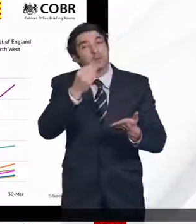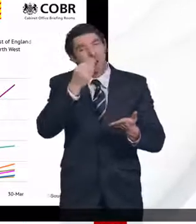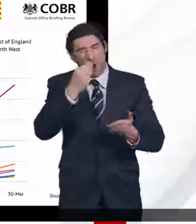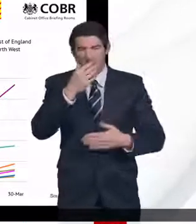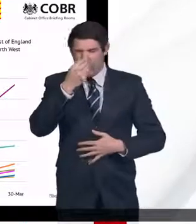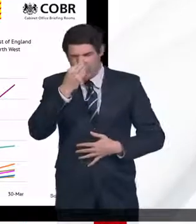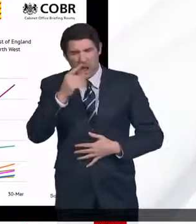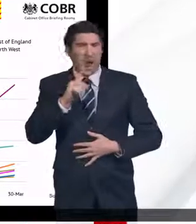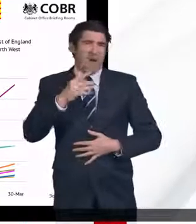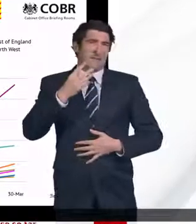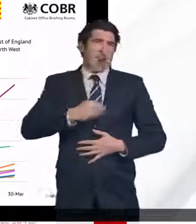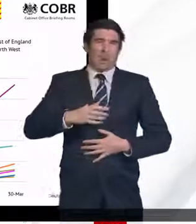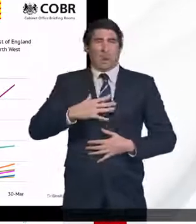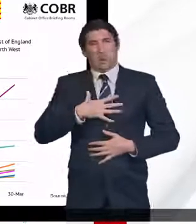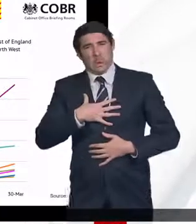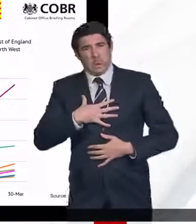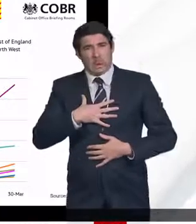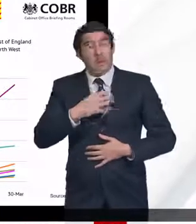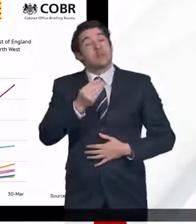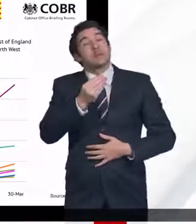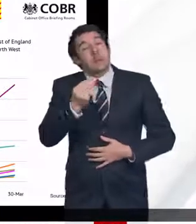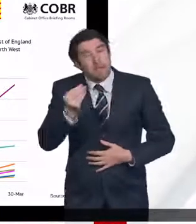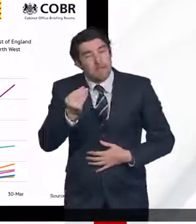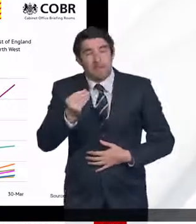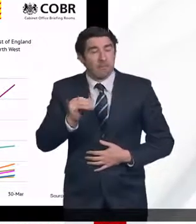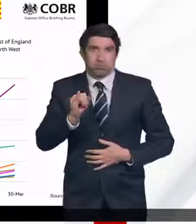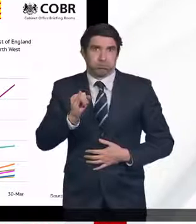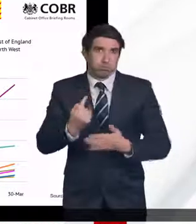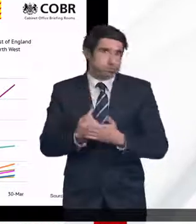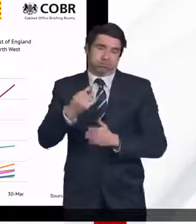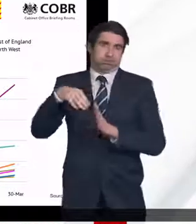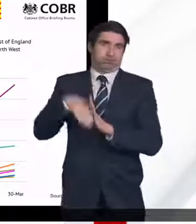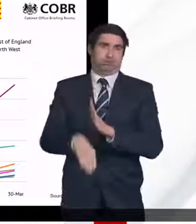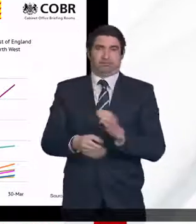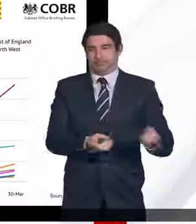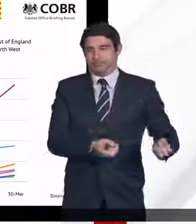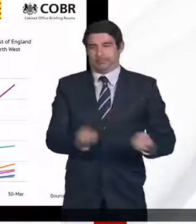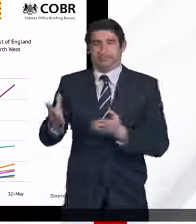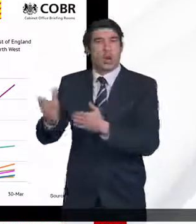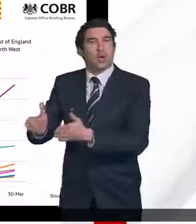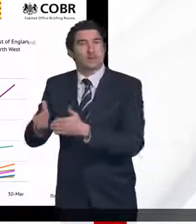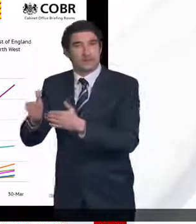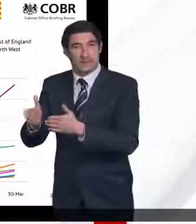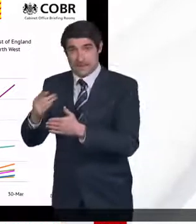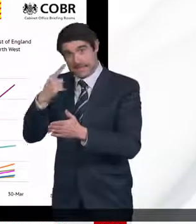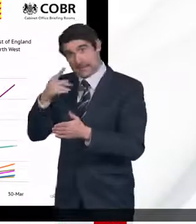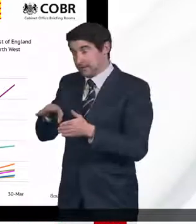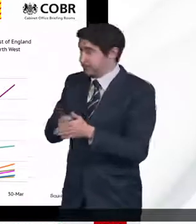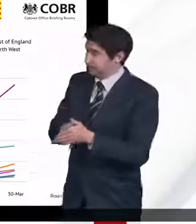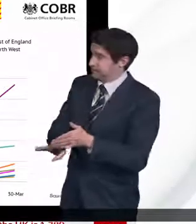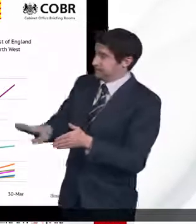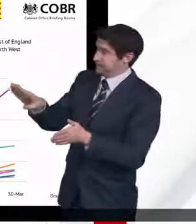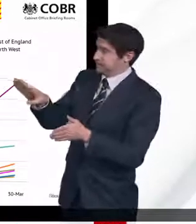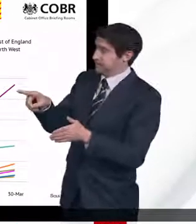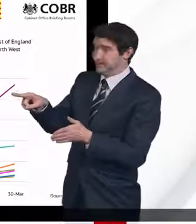people, hospitalisation is required. Now, you can see here that the rate of hospitalisation has been increasing, and we would